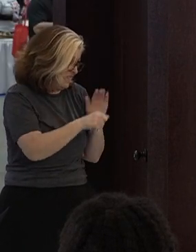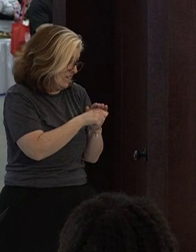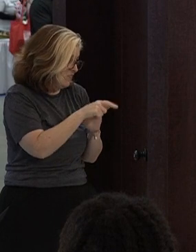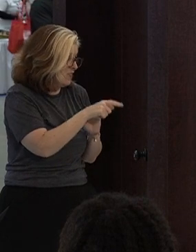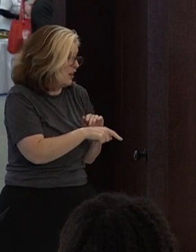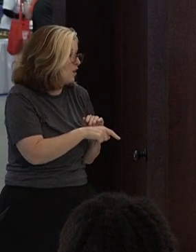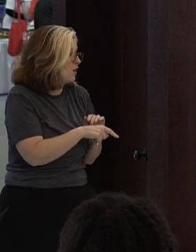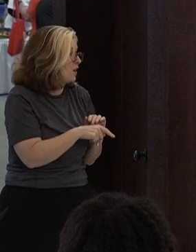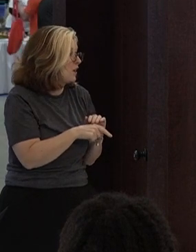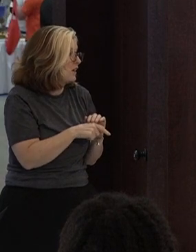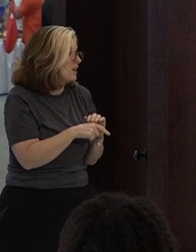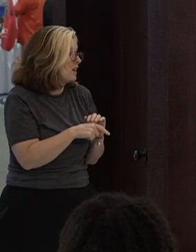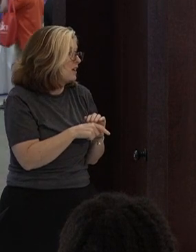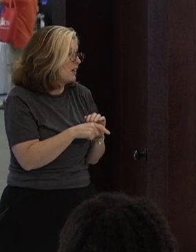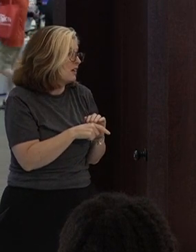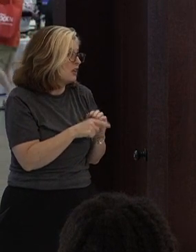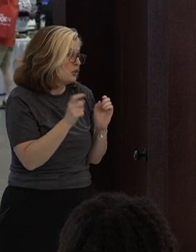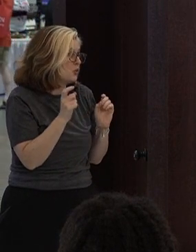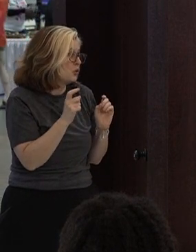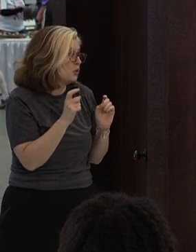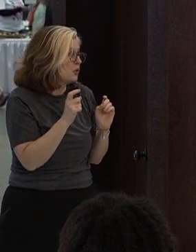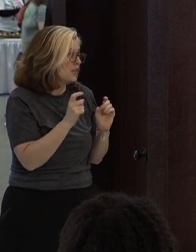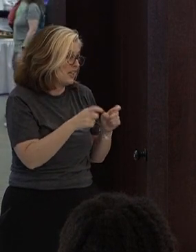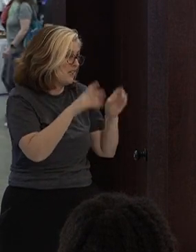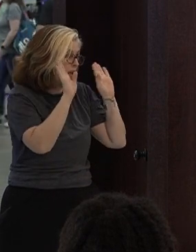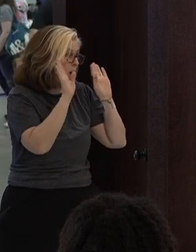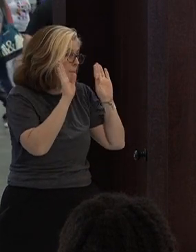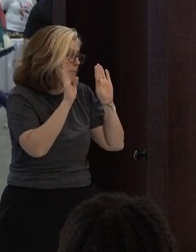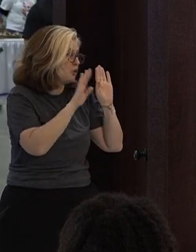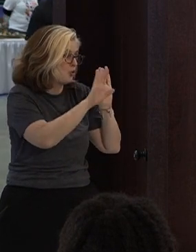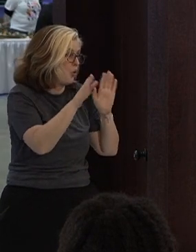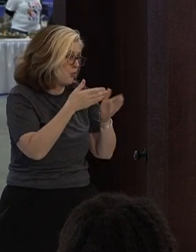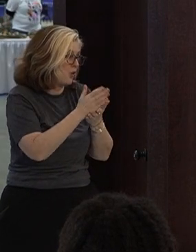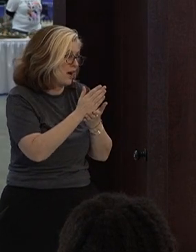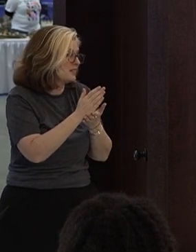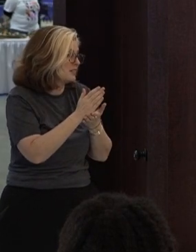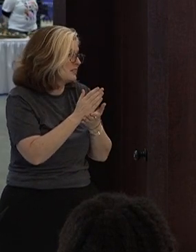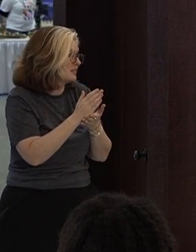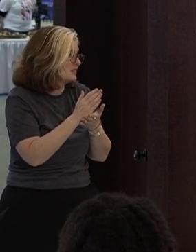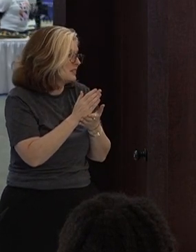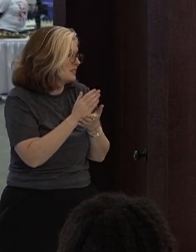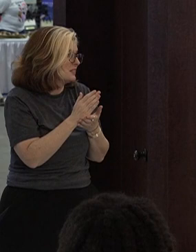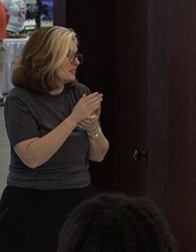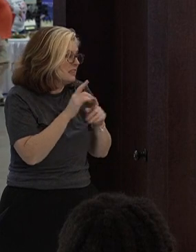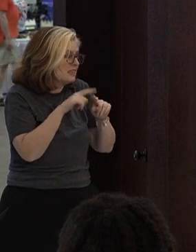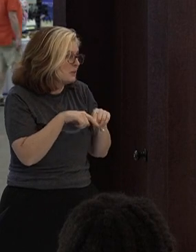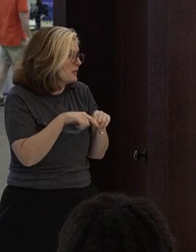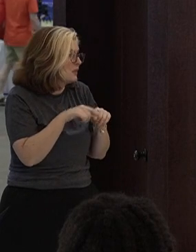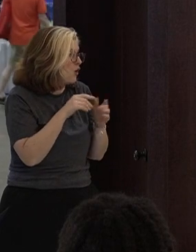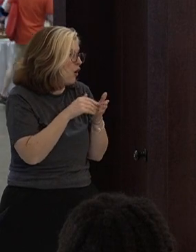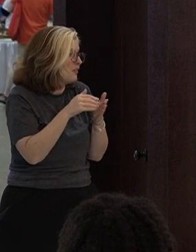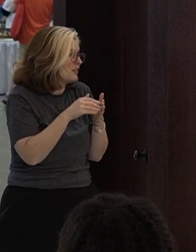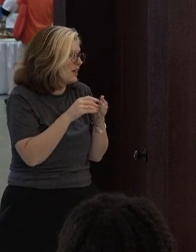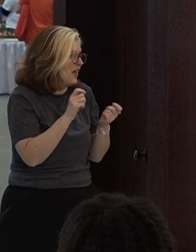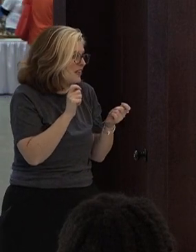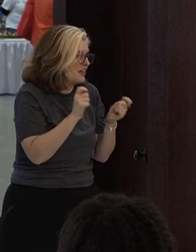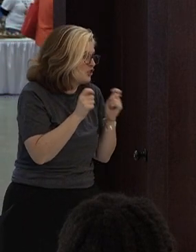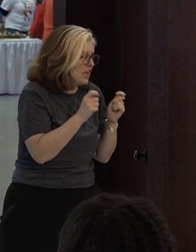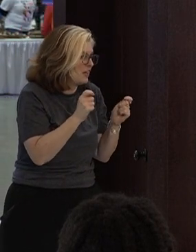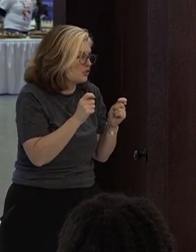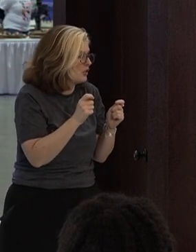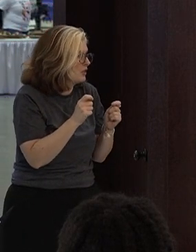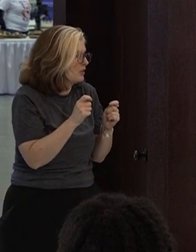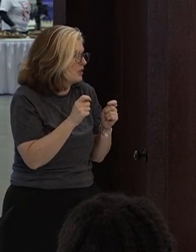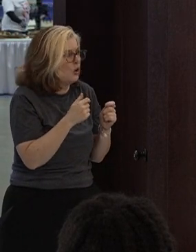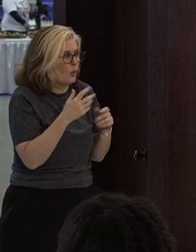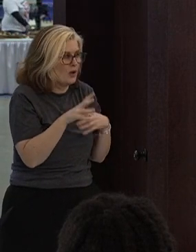it. Because you may have given over some of your rights. It depends, and oftentimes they change those, right? And they